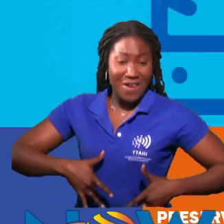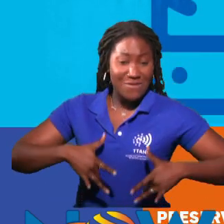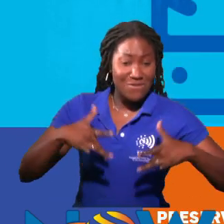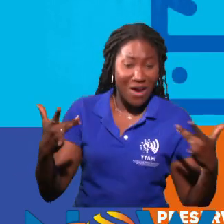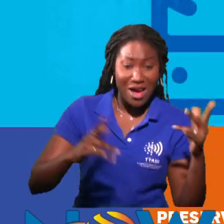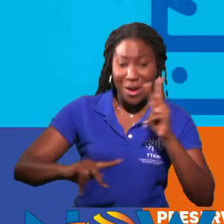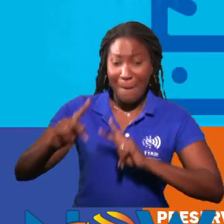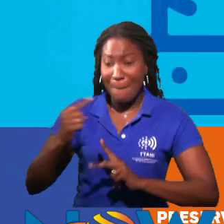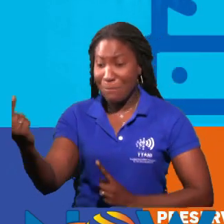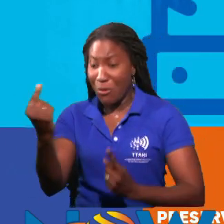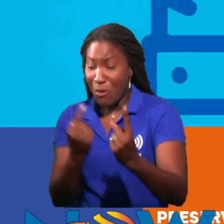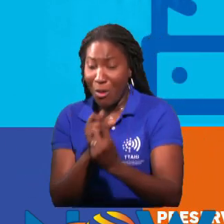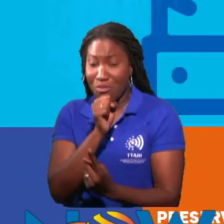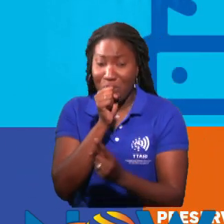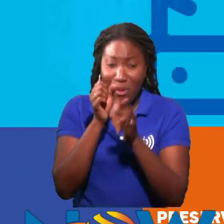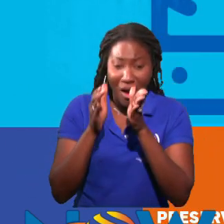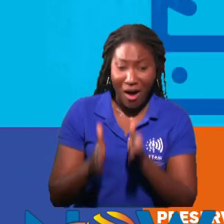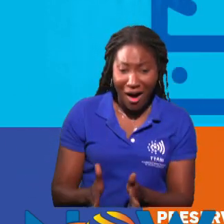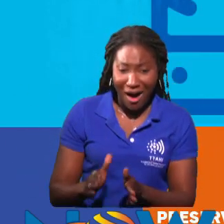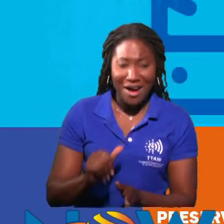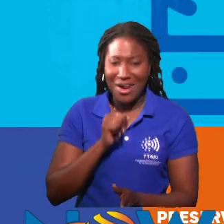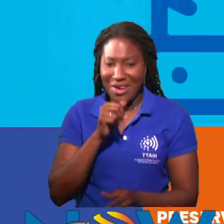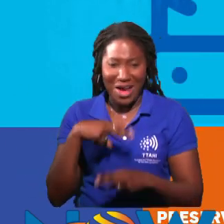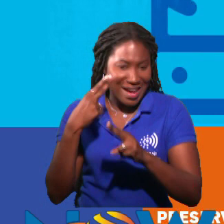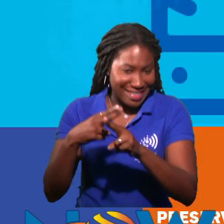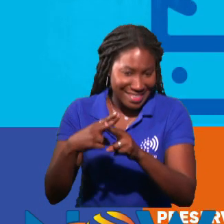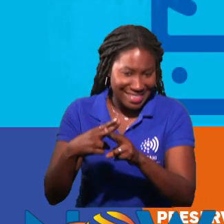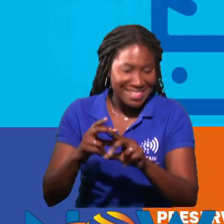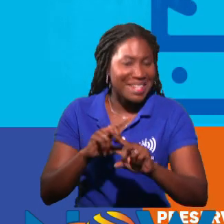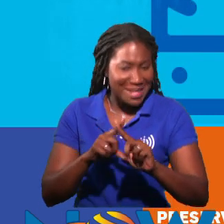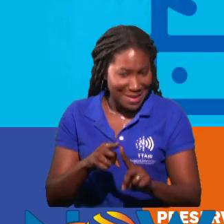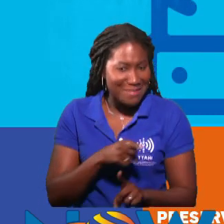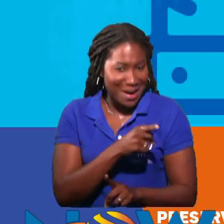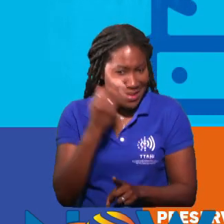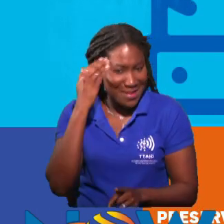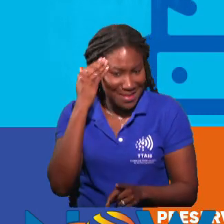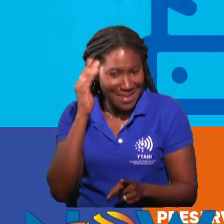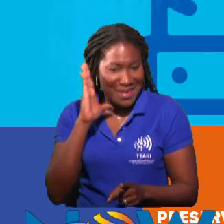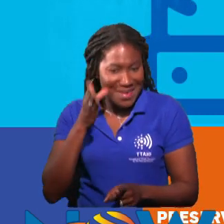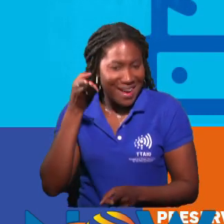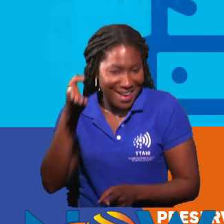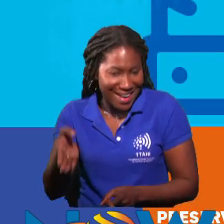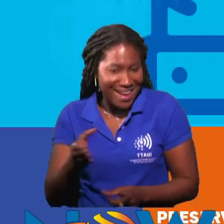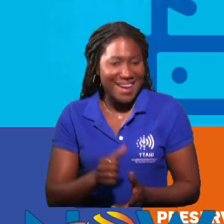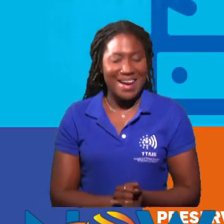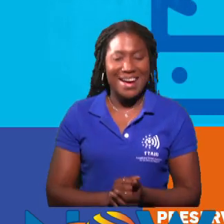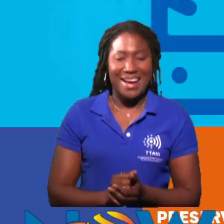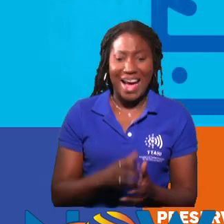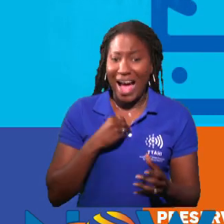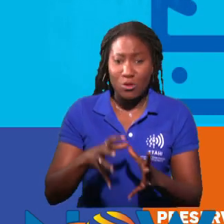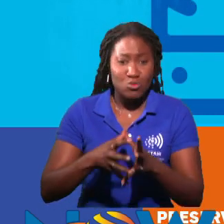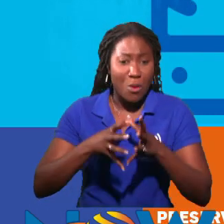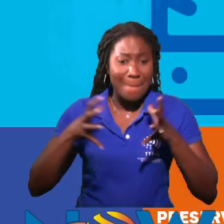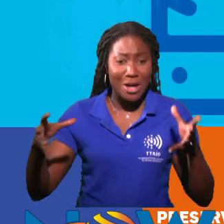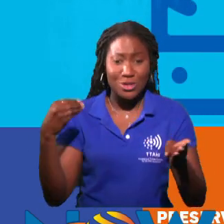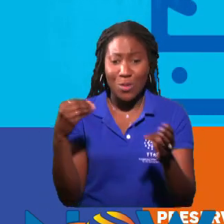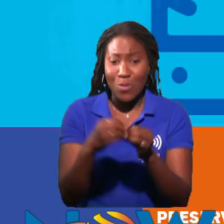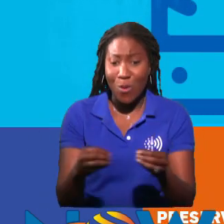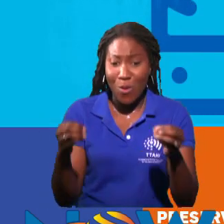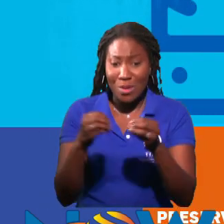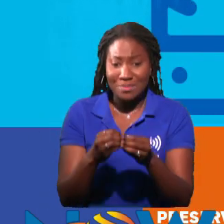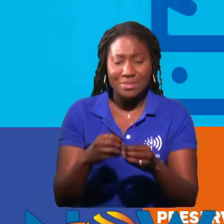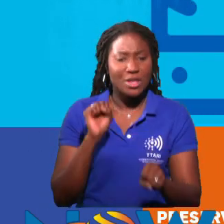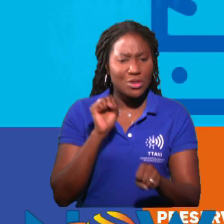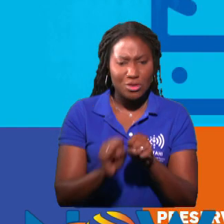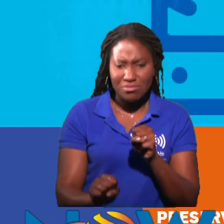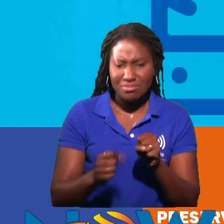guest performances. We're not going to say that you said, but we heard it here first on the Now Morning Show, and so much more, which leads me